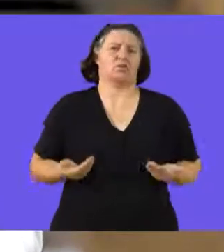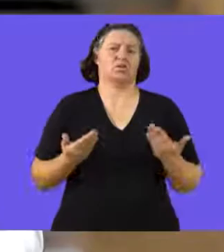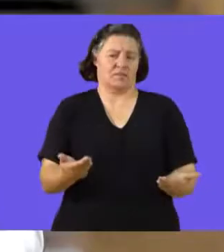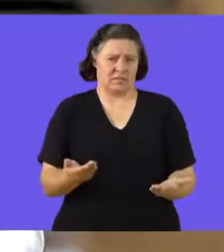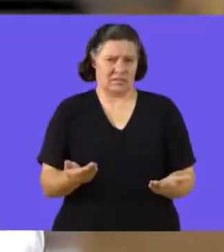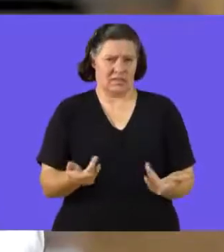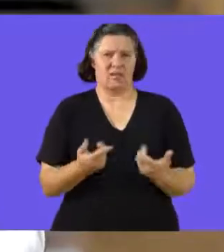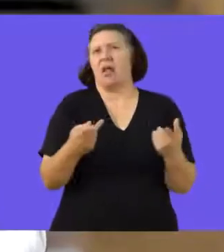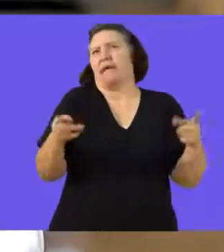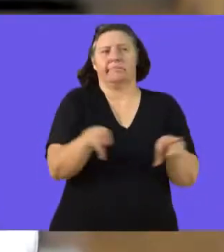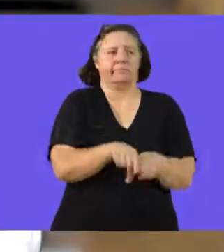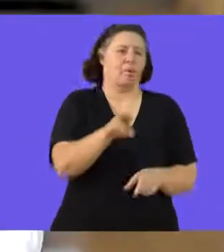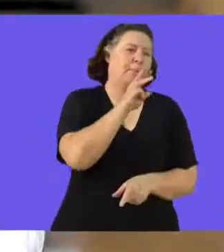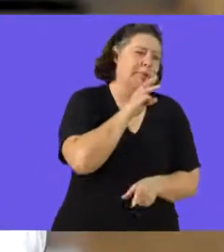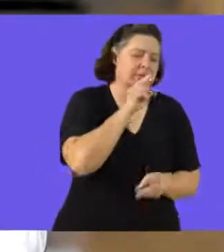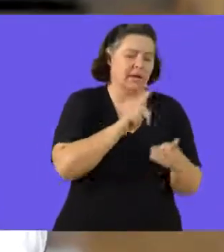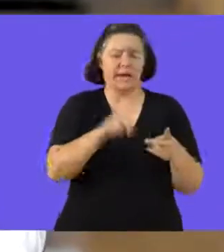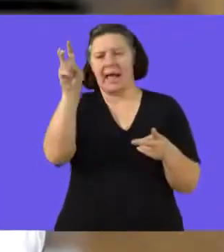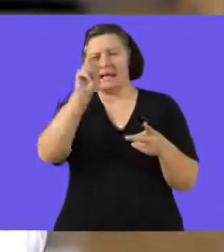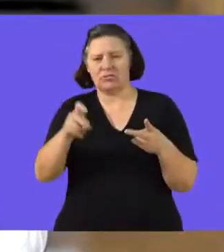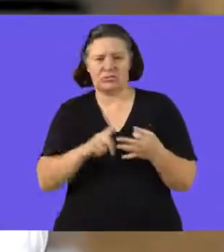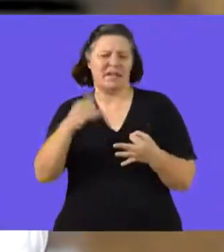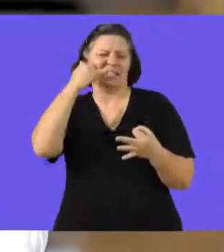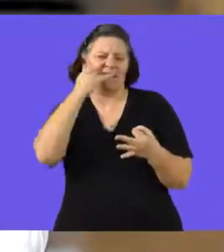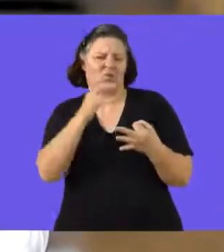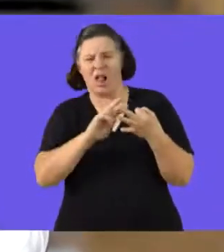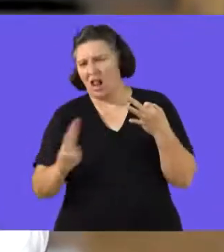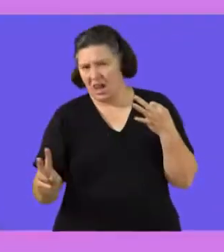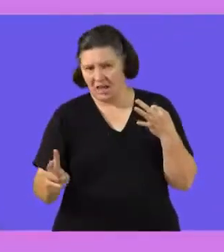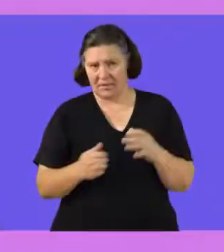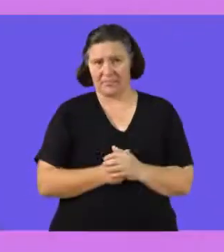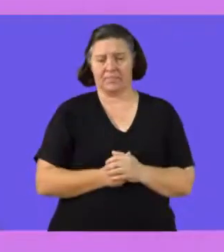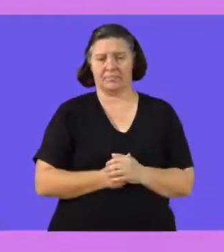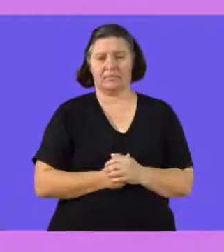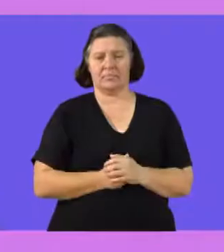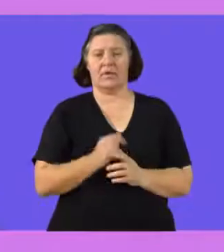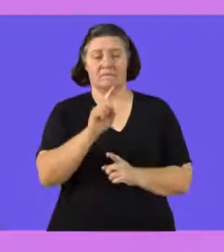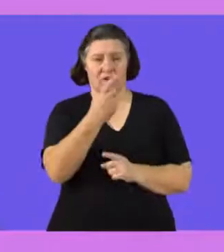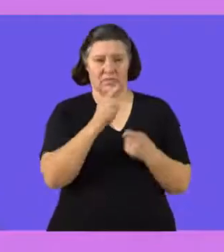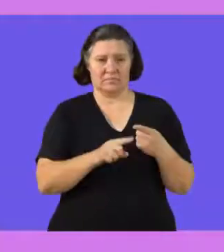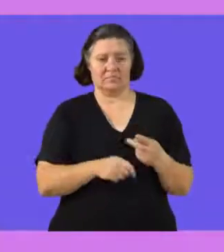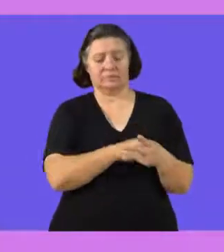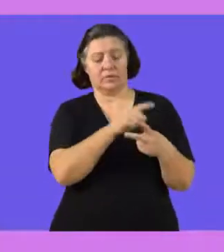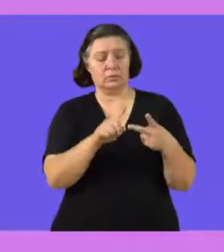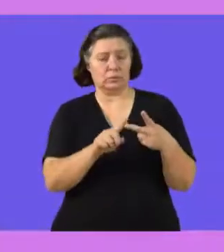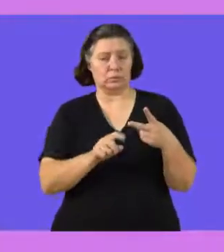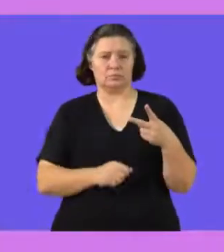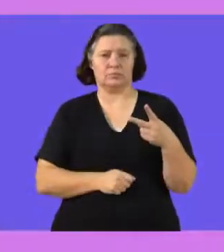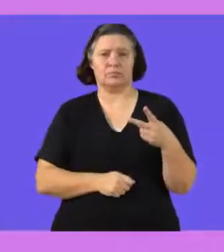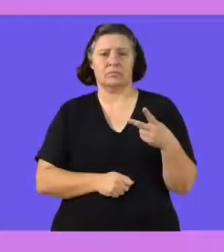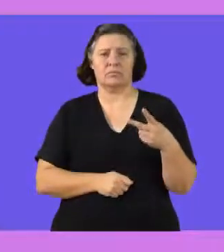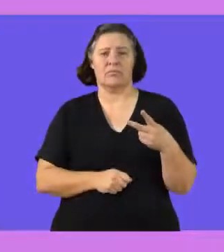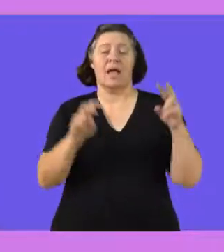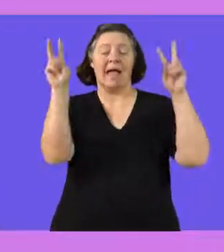service. For example, water, electricity, your cell phone usage, and so on. Okay, so that's the first one. Question number